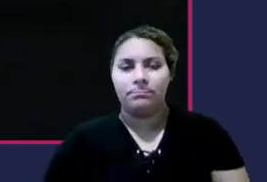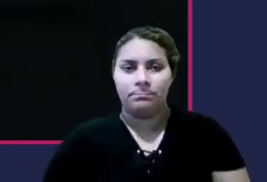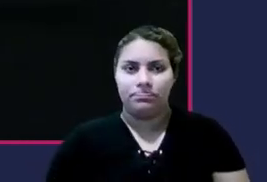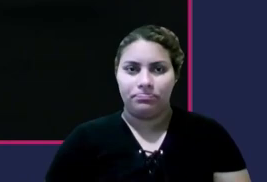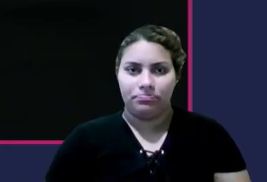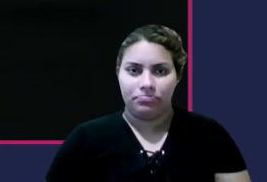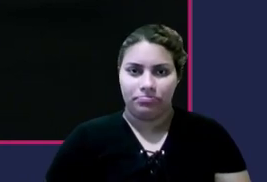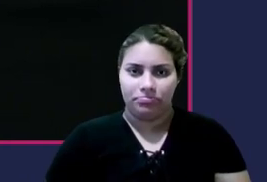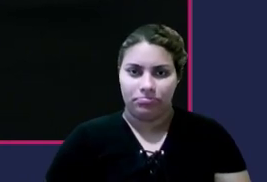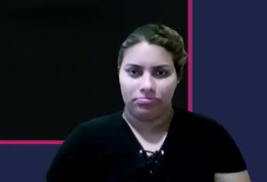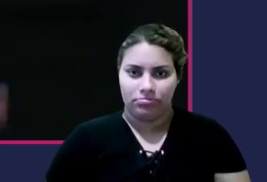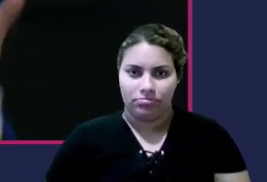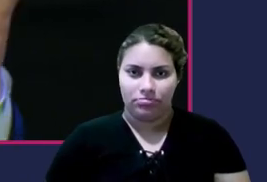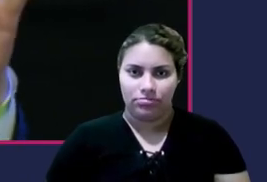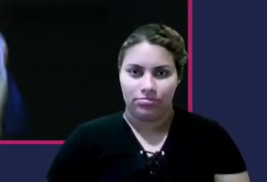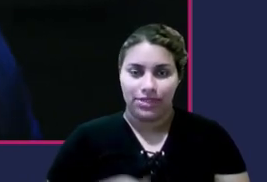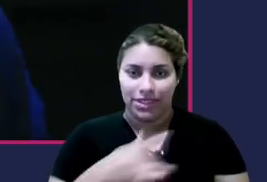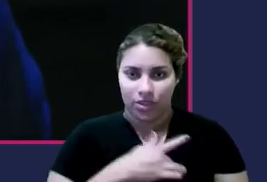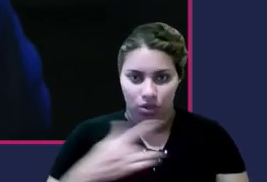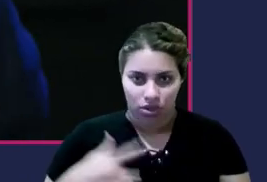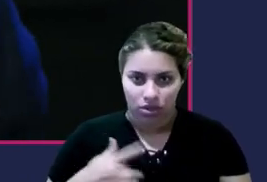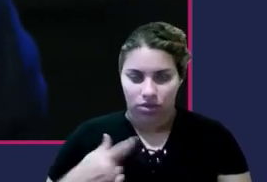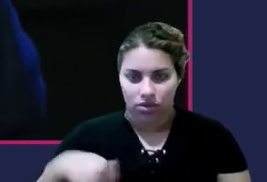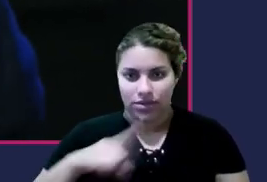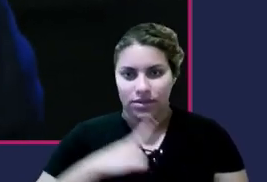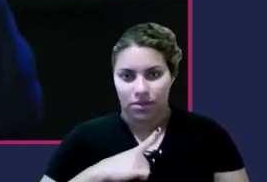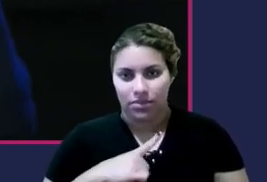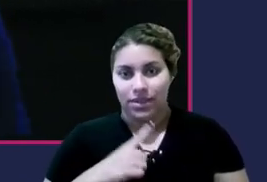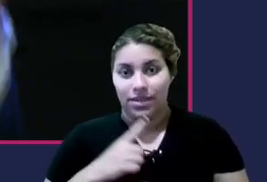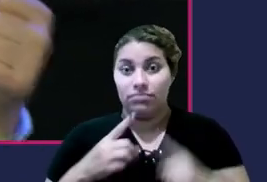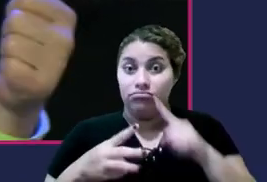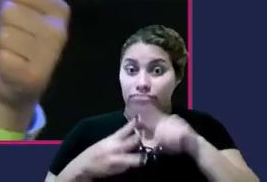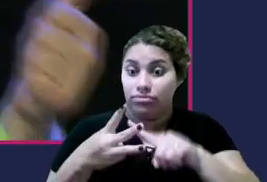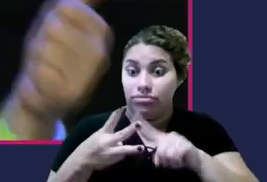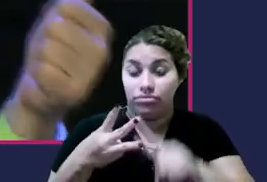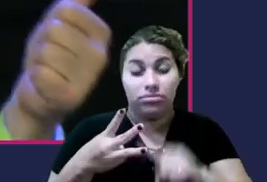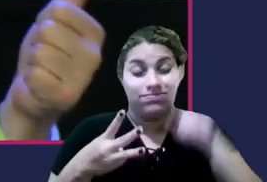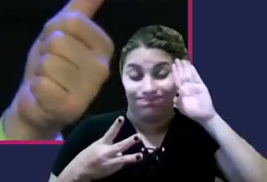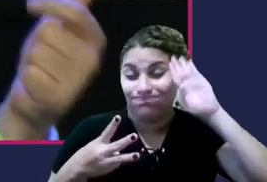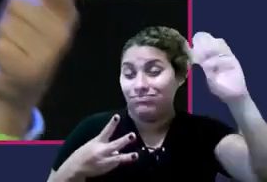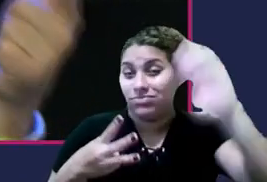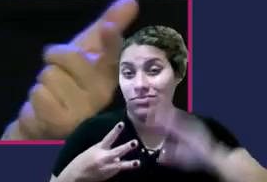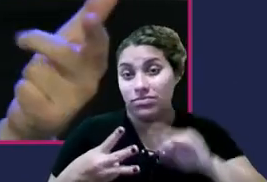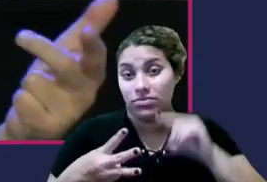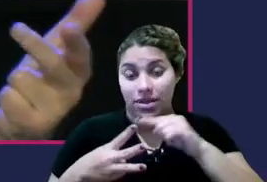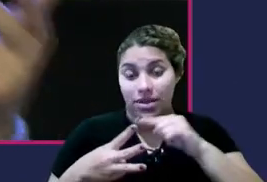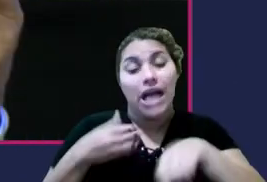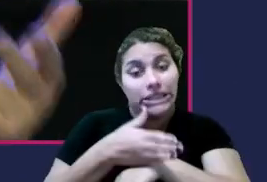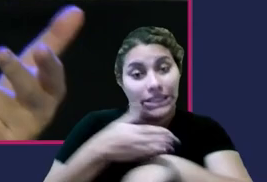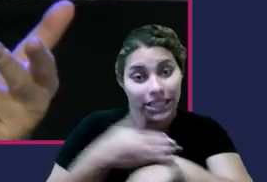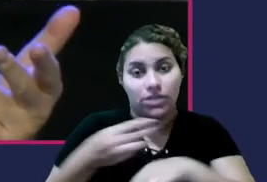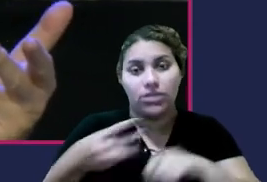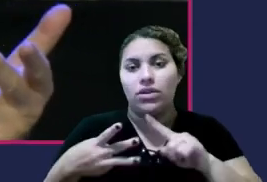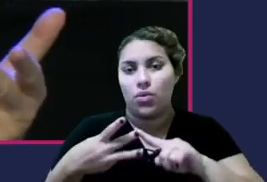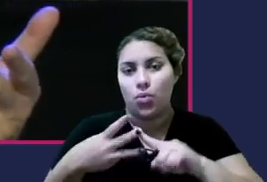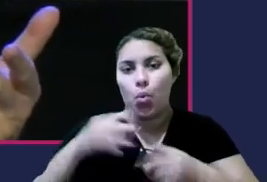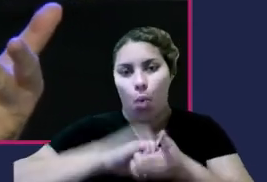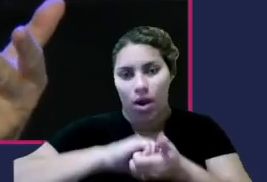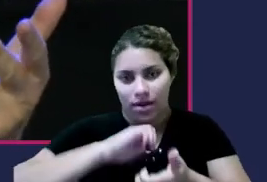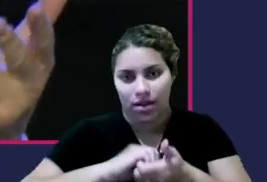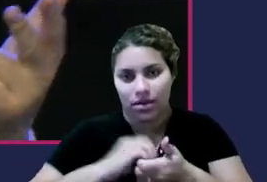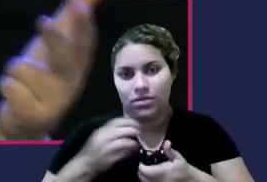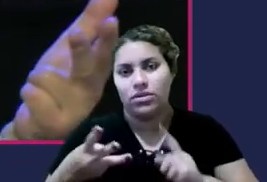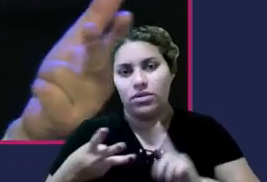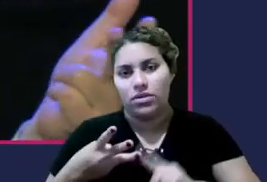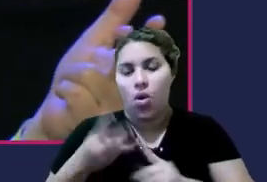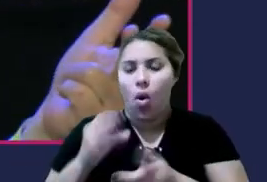Senate we included the rare disease. In health, we have two very important points, which is access,